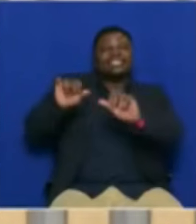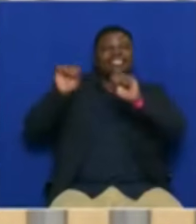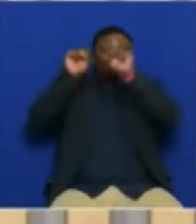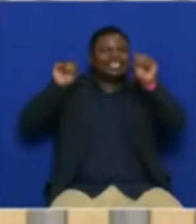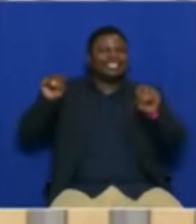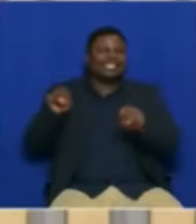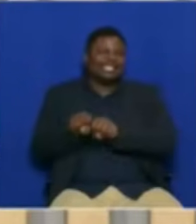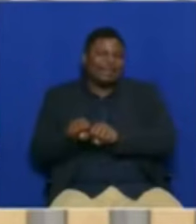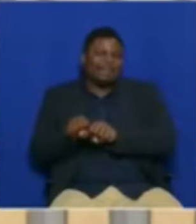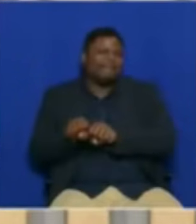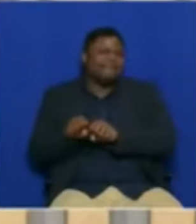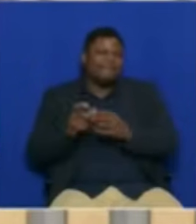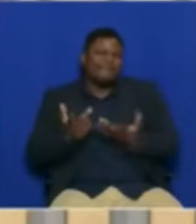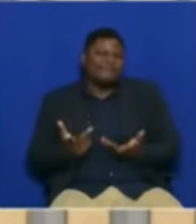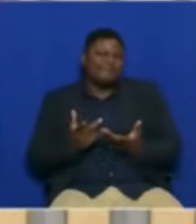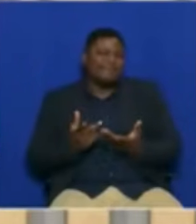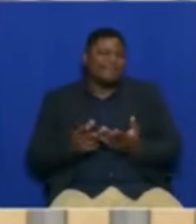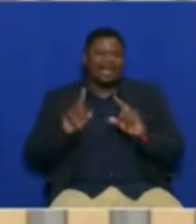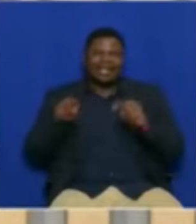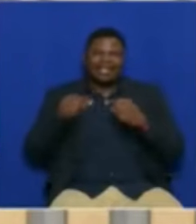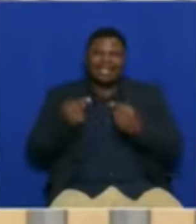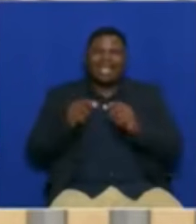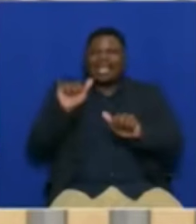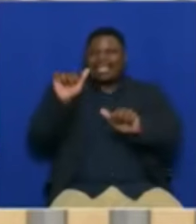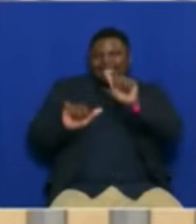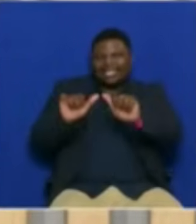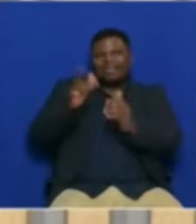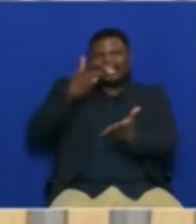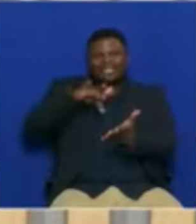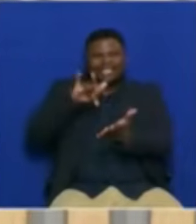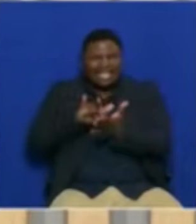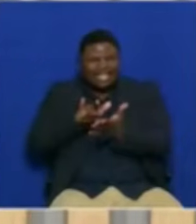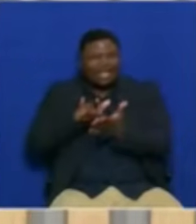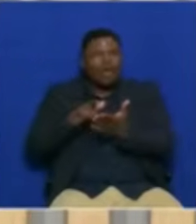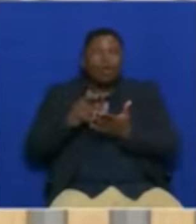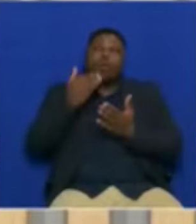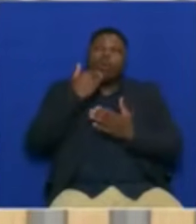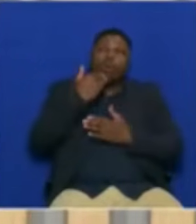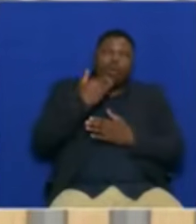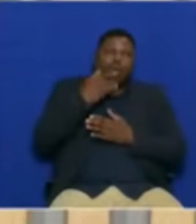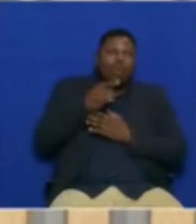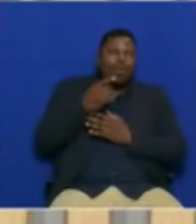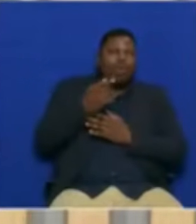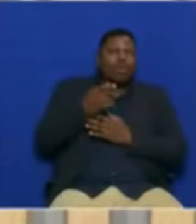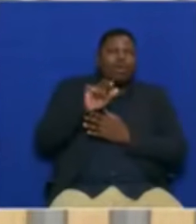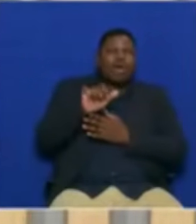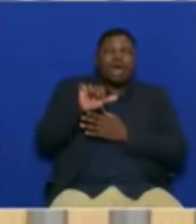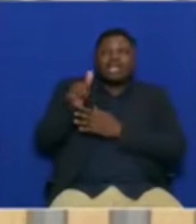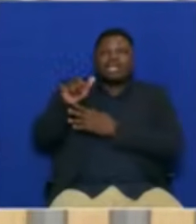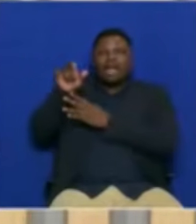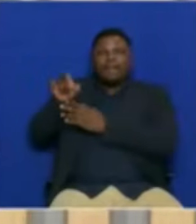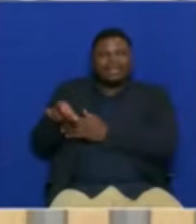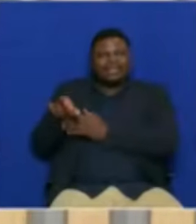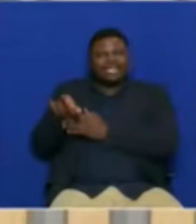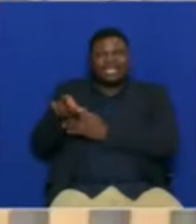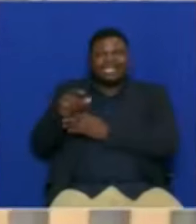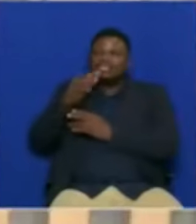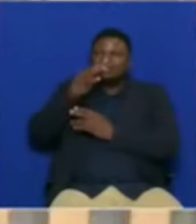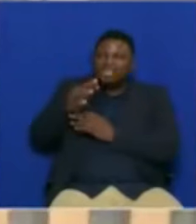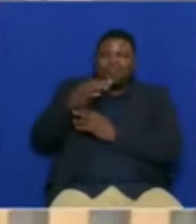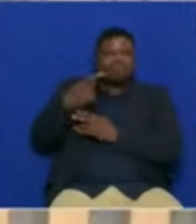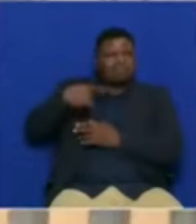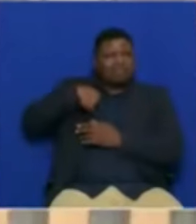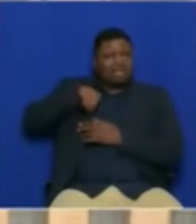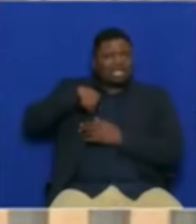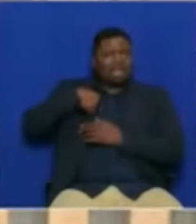to the assessment center or spoken to somebody. I'm a civilian. I cannot apply. Colonel, they issued an